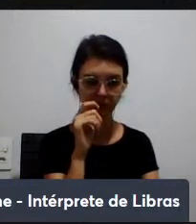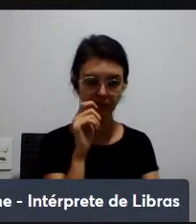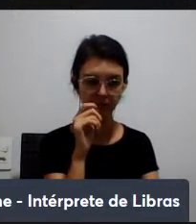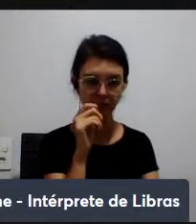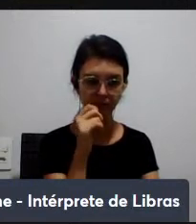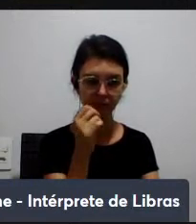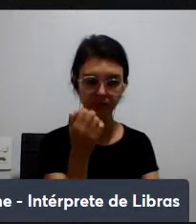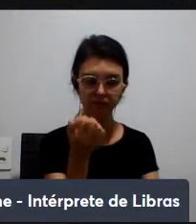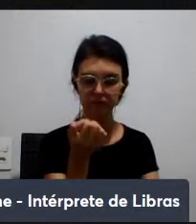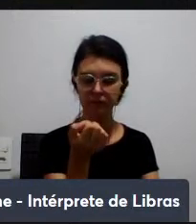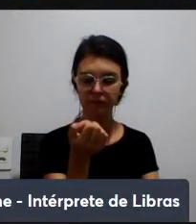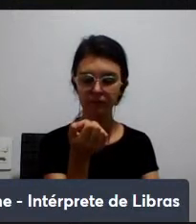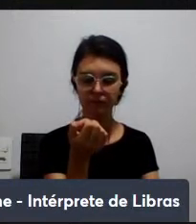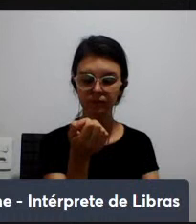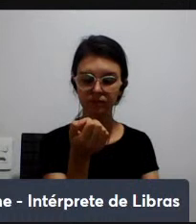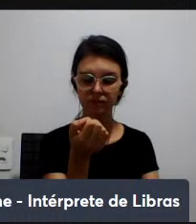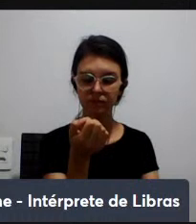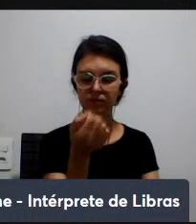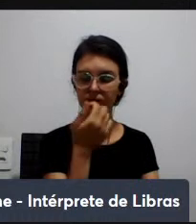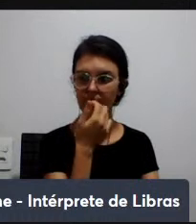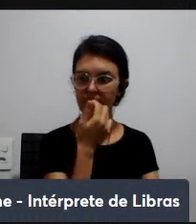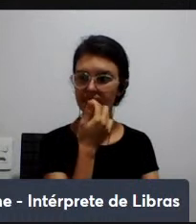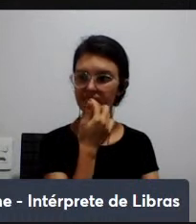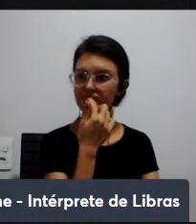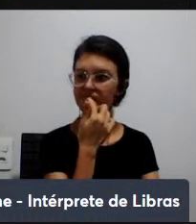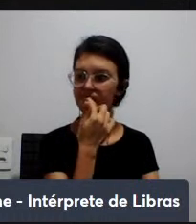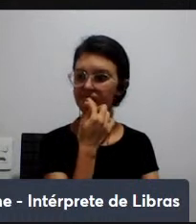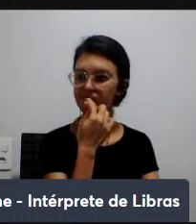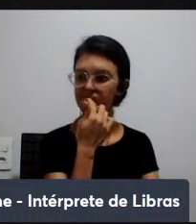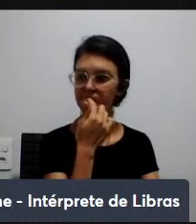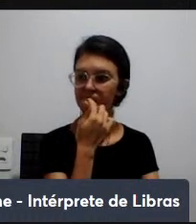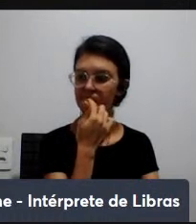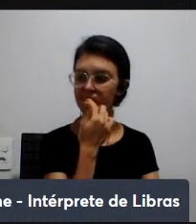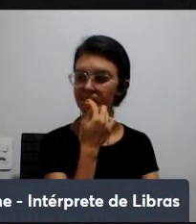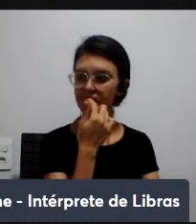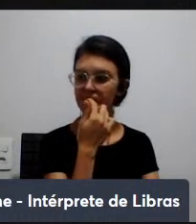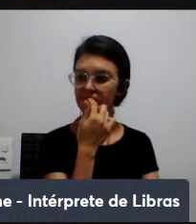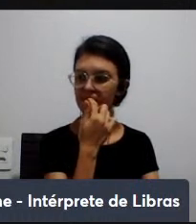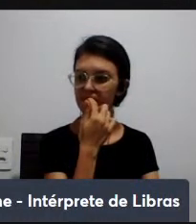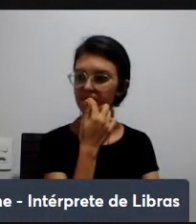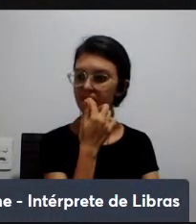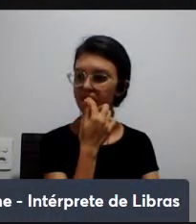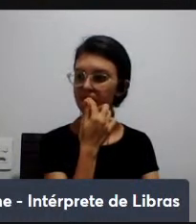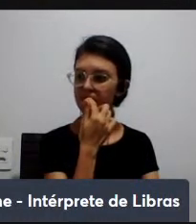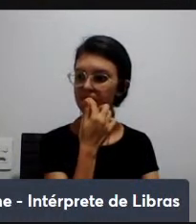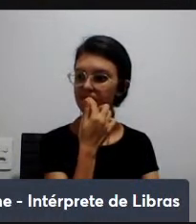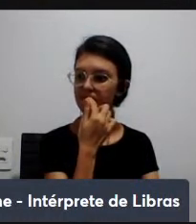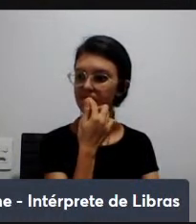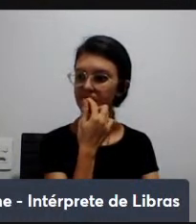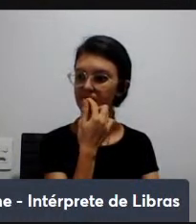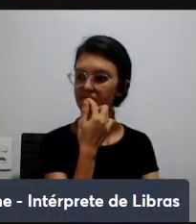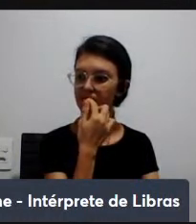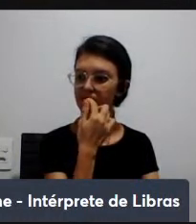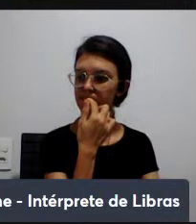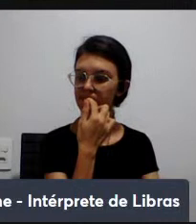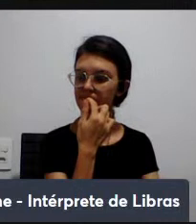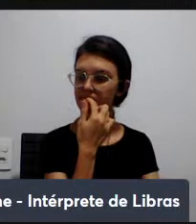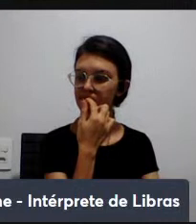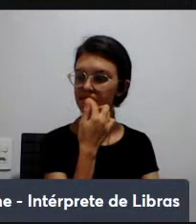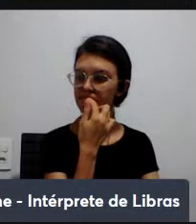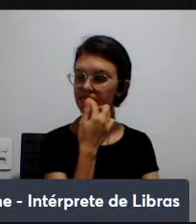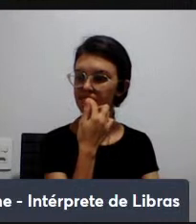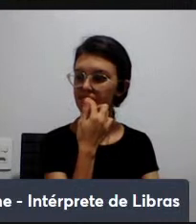that approach as something that tended to legitimize